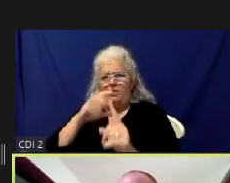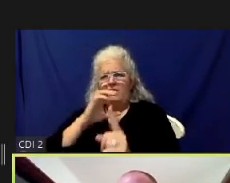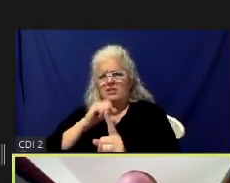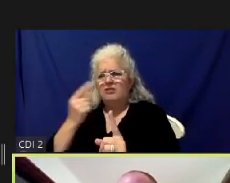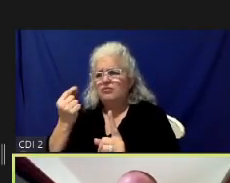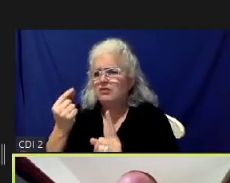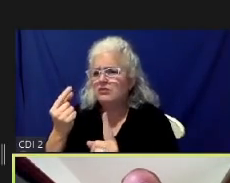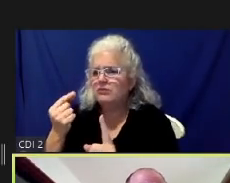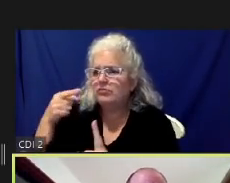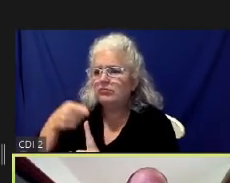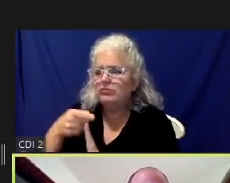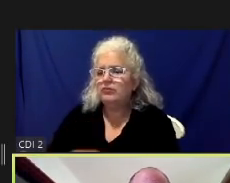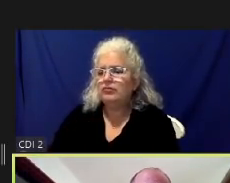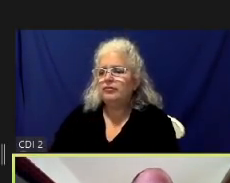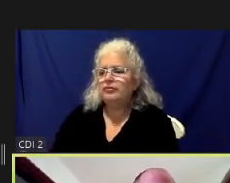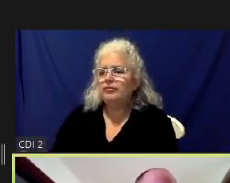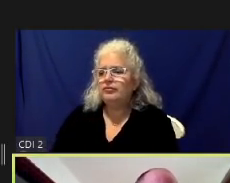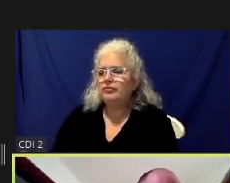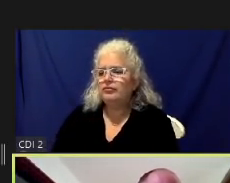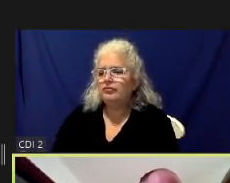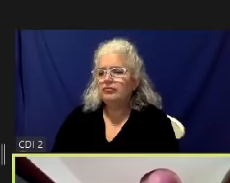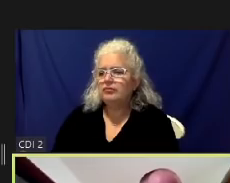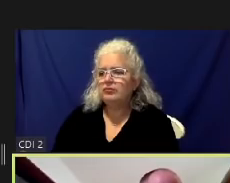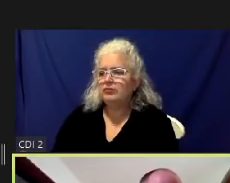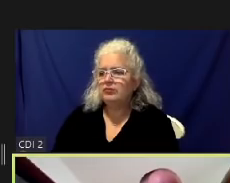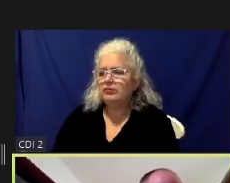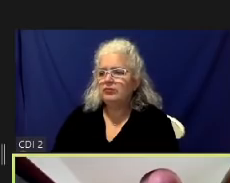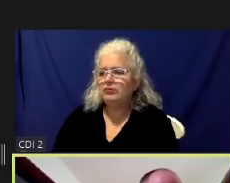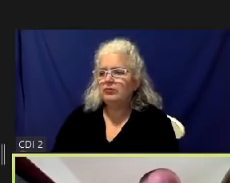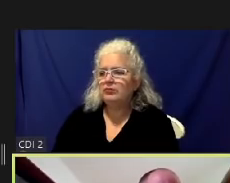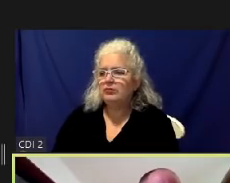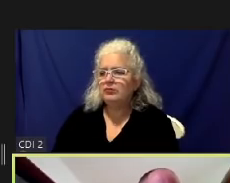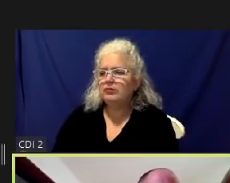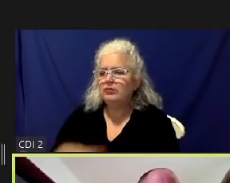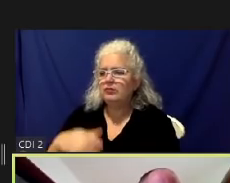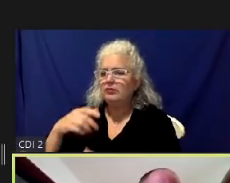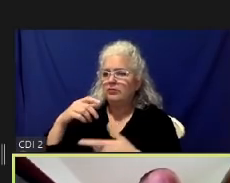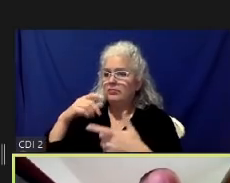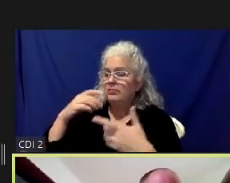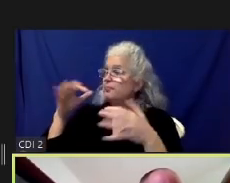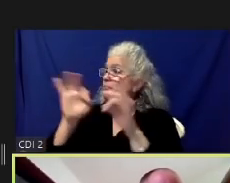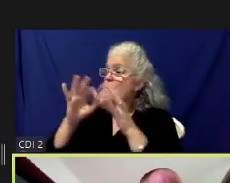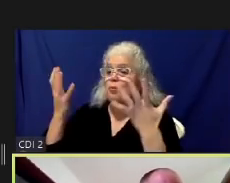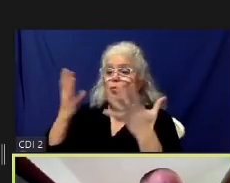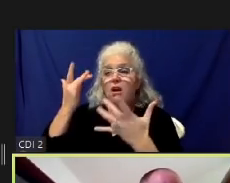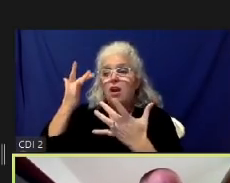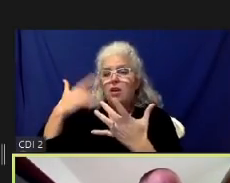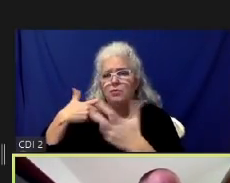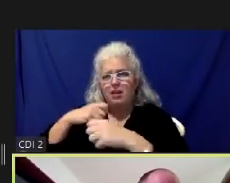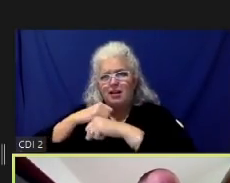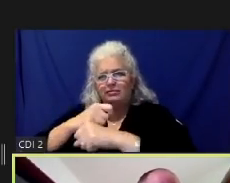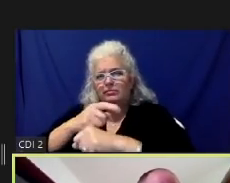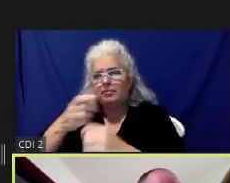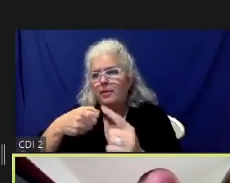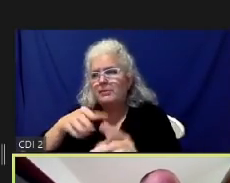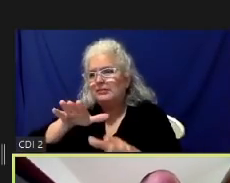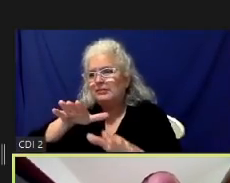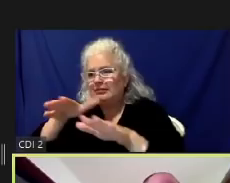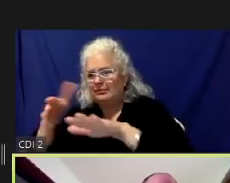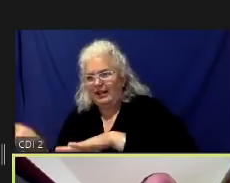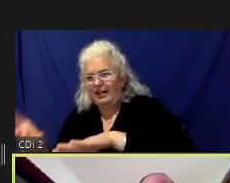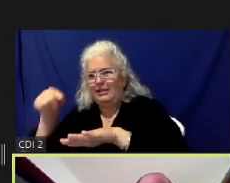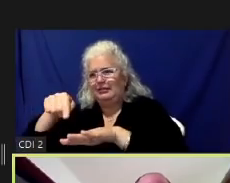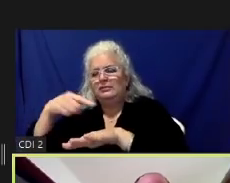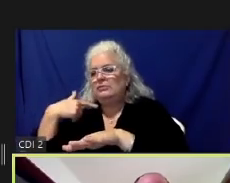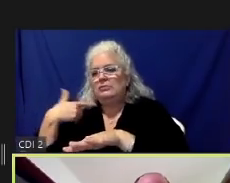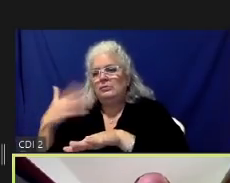is across the state is that if we can prevent infection in those that are over 75 primarily, and